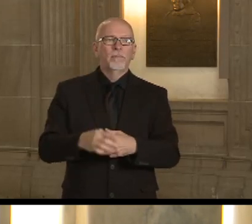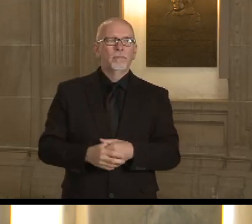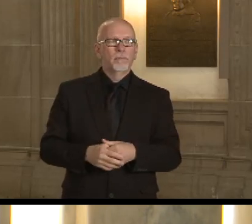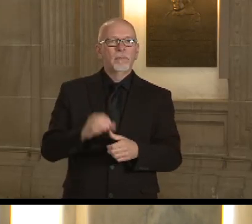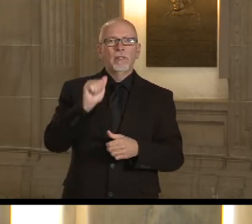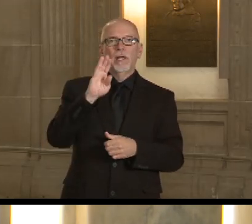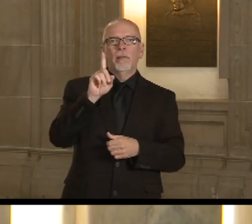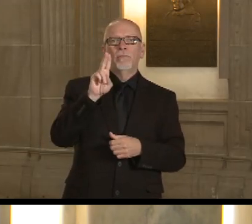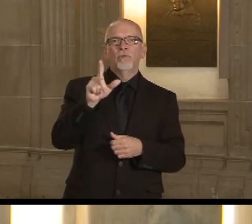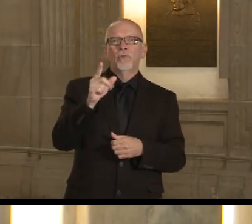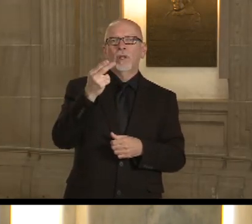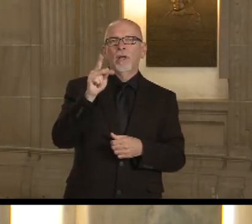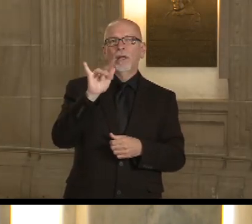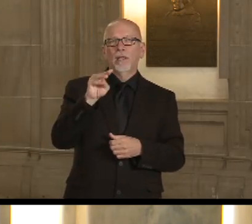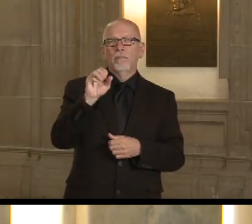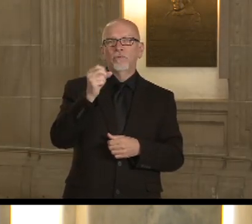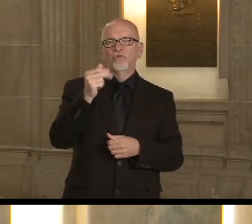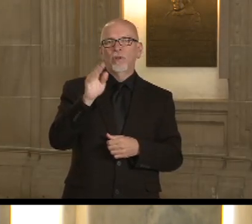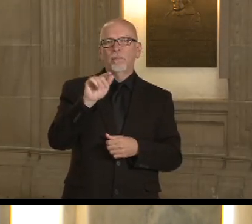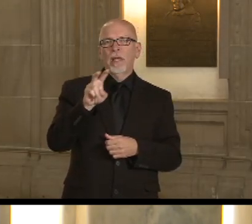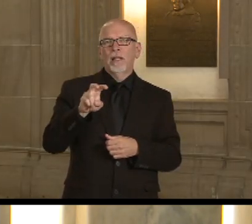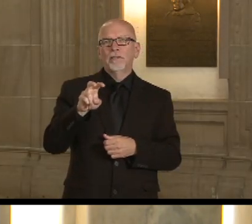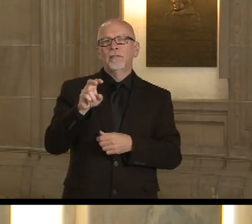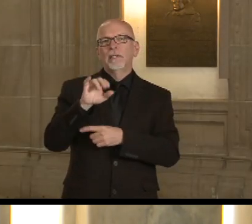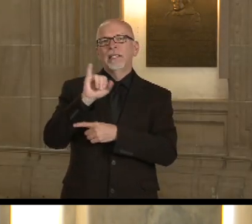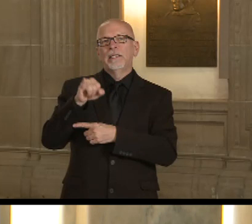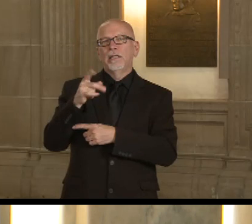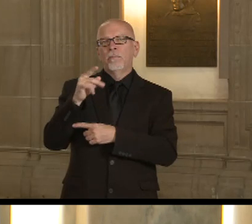Abdul Hakim Shabazz, Indy Politics.